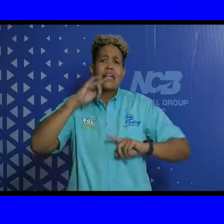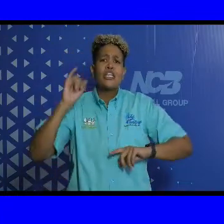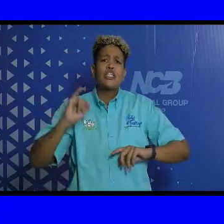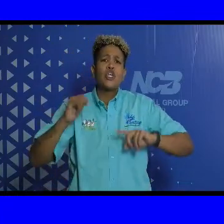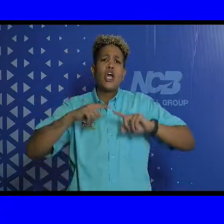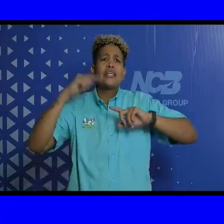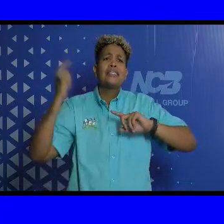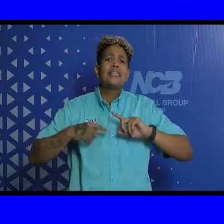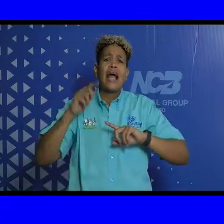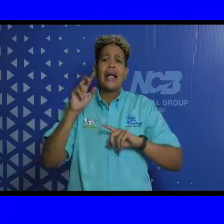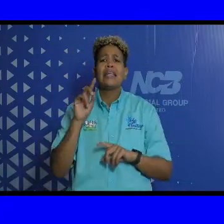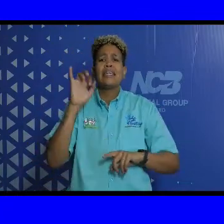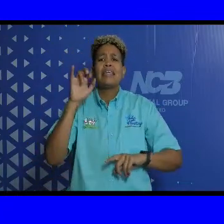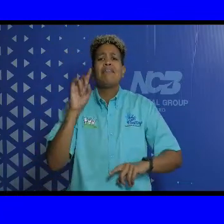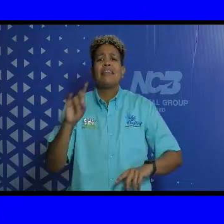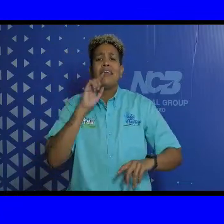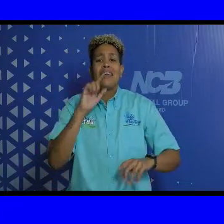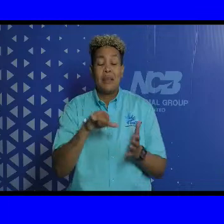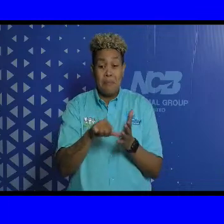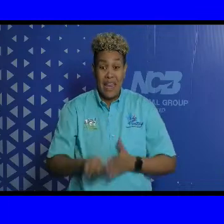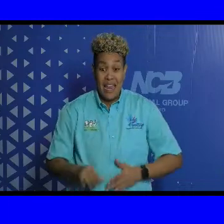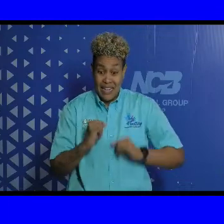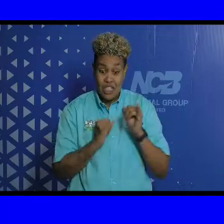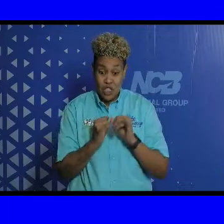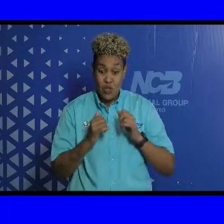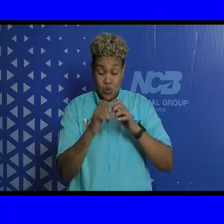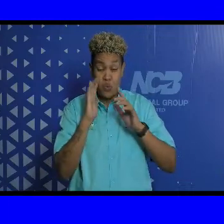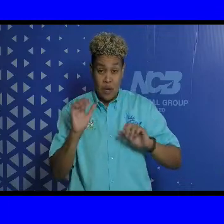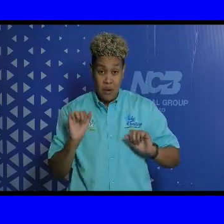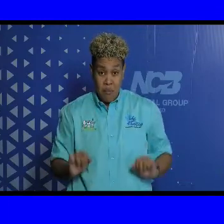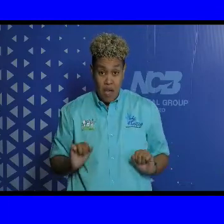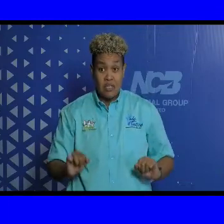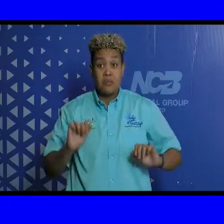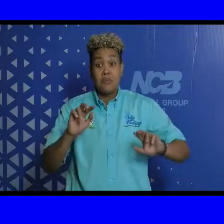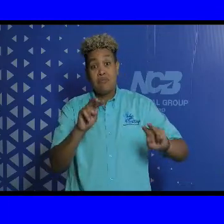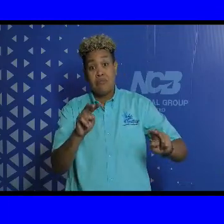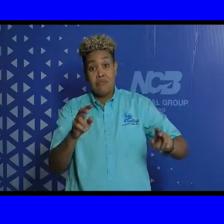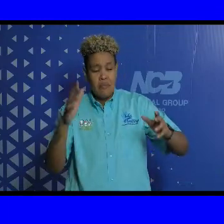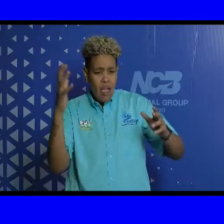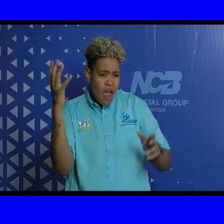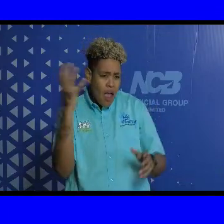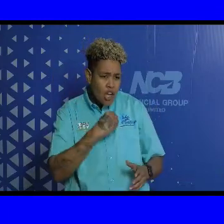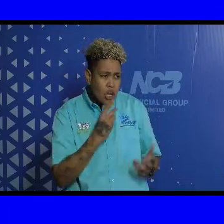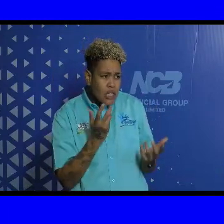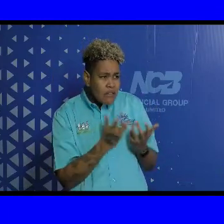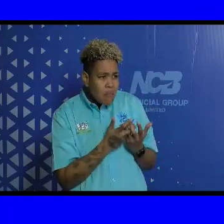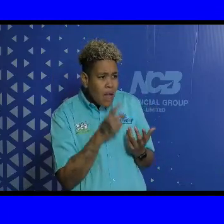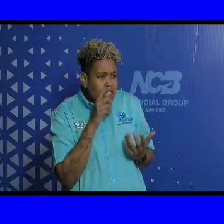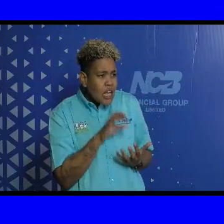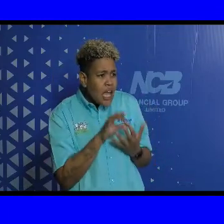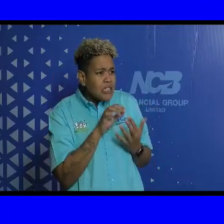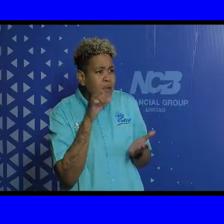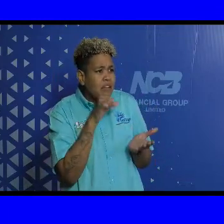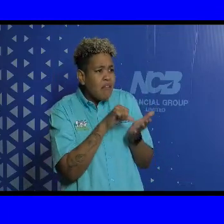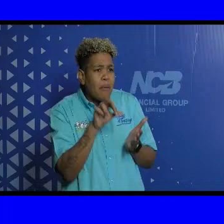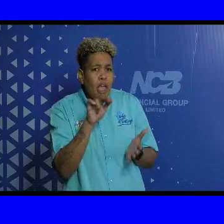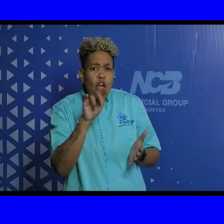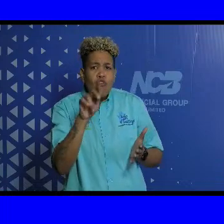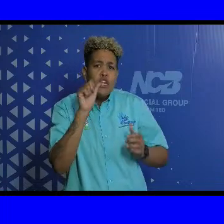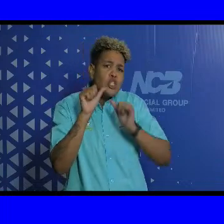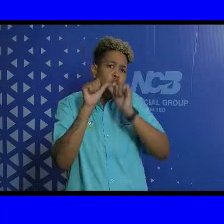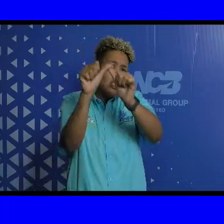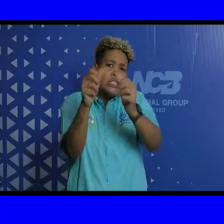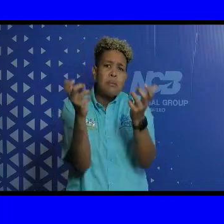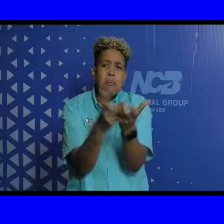cycle, dividend-paying institutions are likely to remain attractive, especially if the payout ratio is very